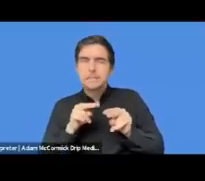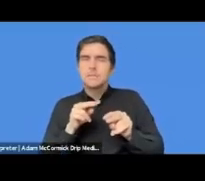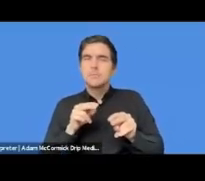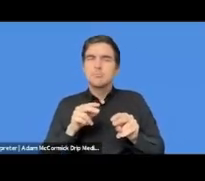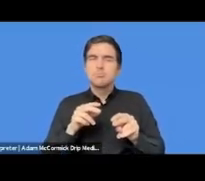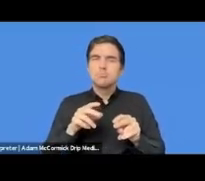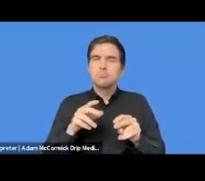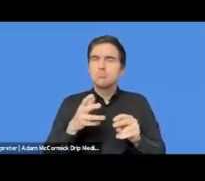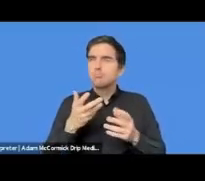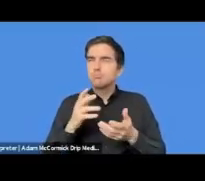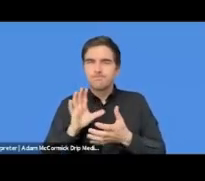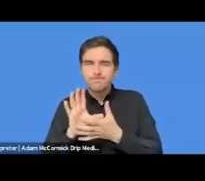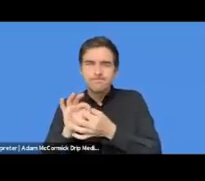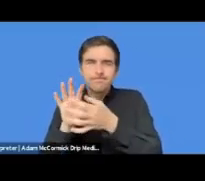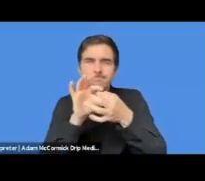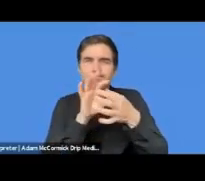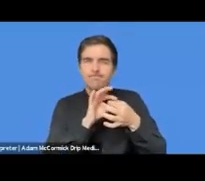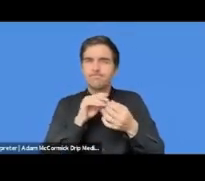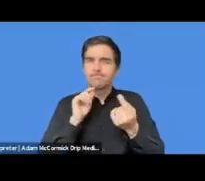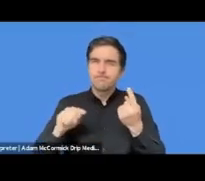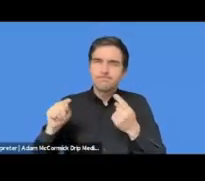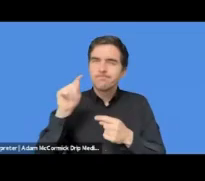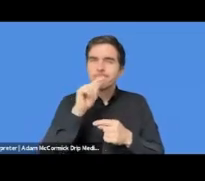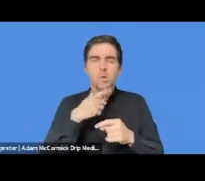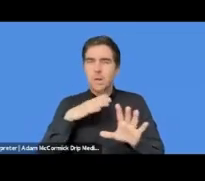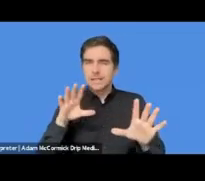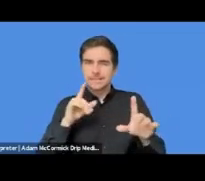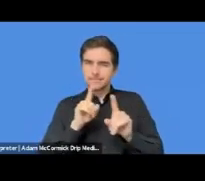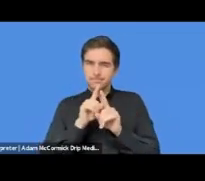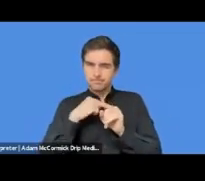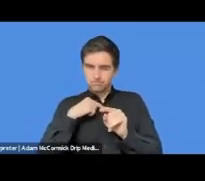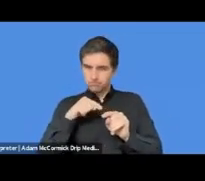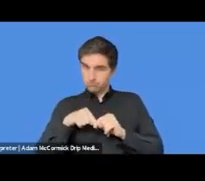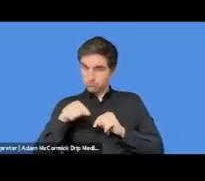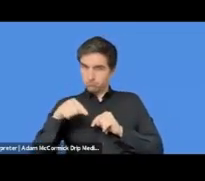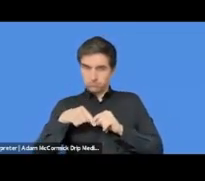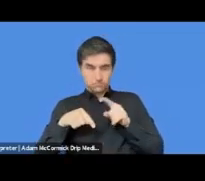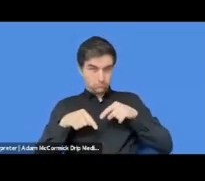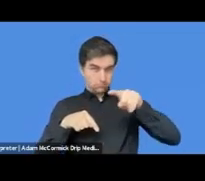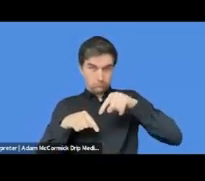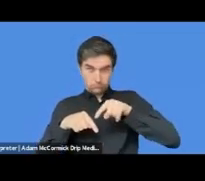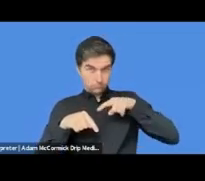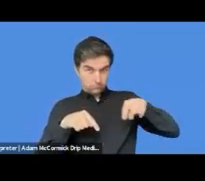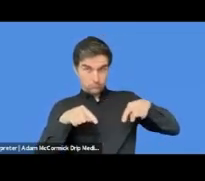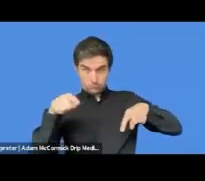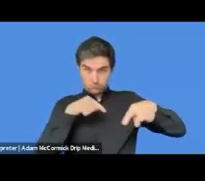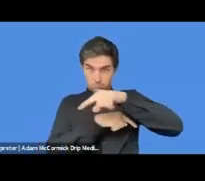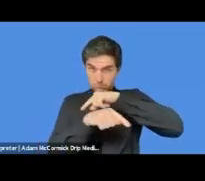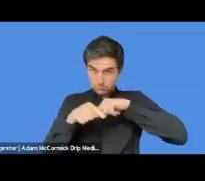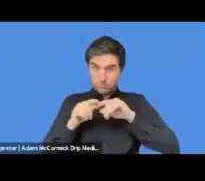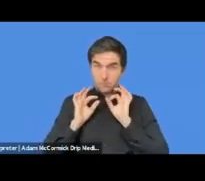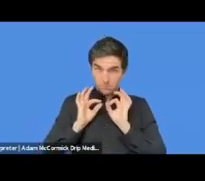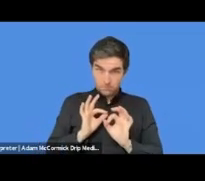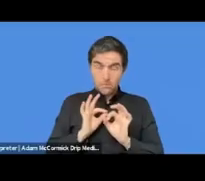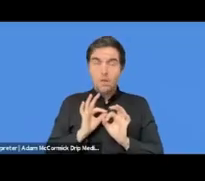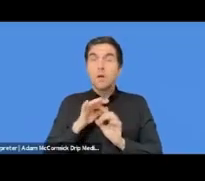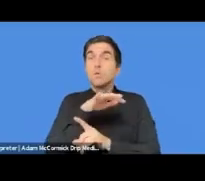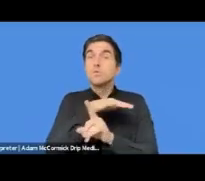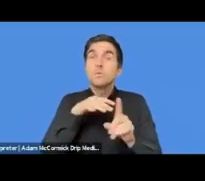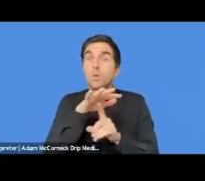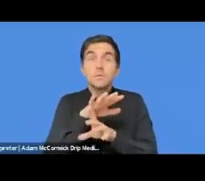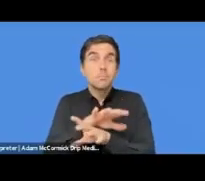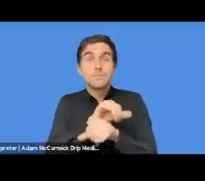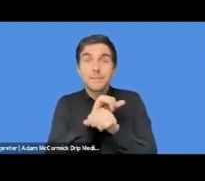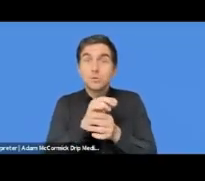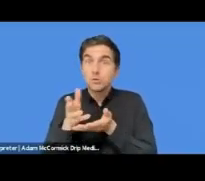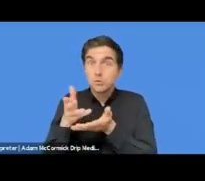at stakeholders mapping. So this is where we just map all the social protection service providers at the district and